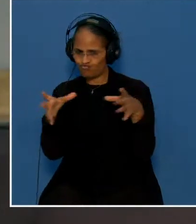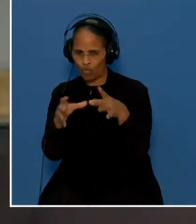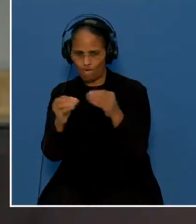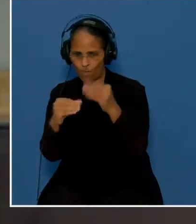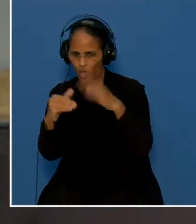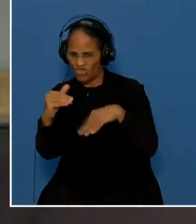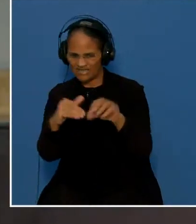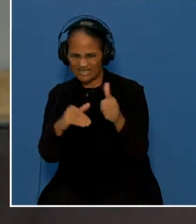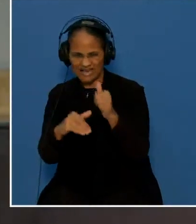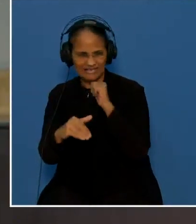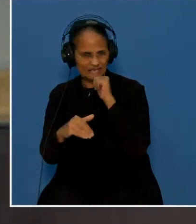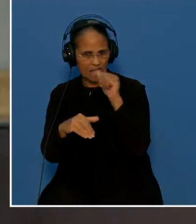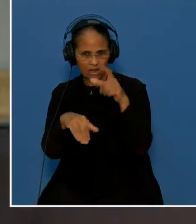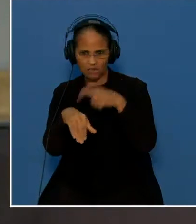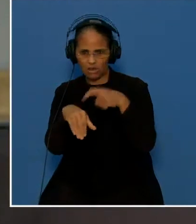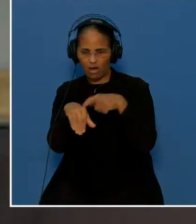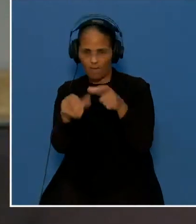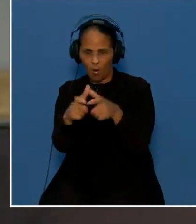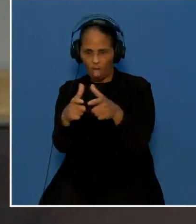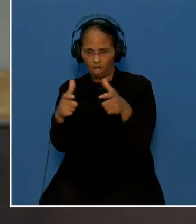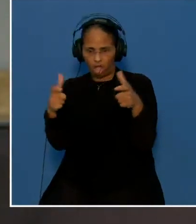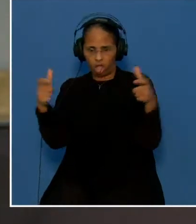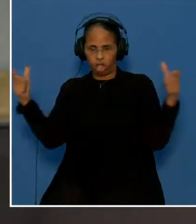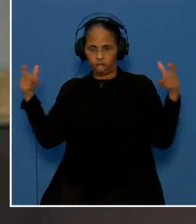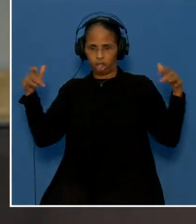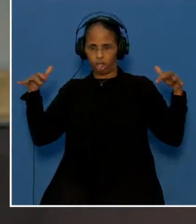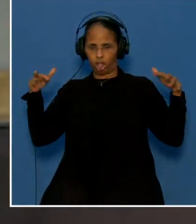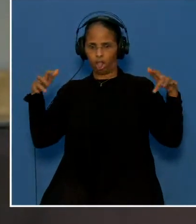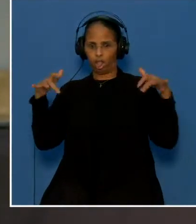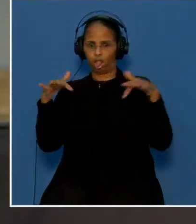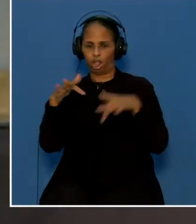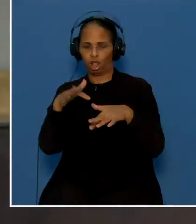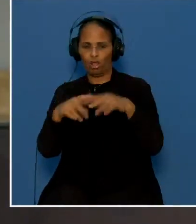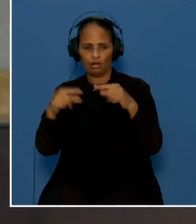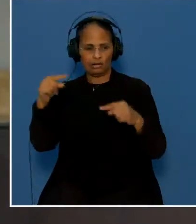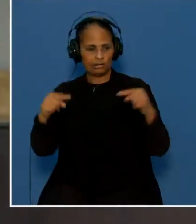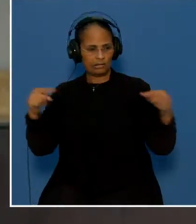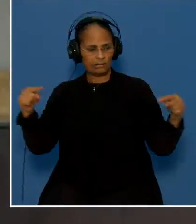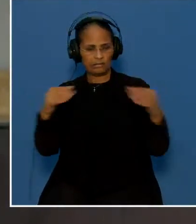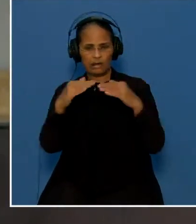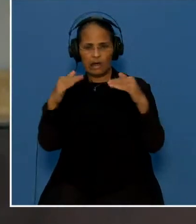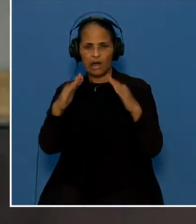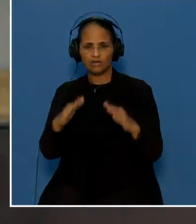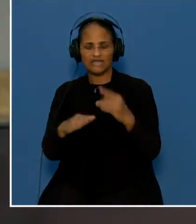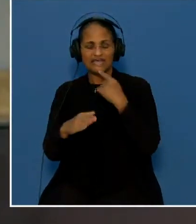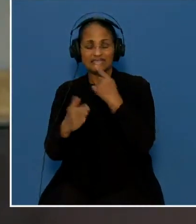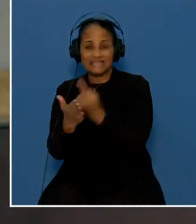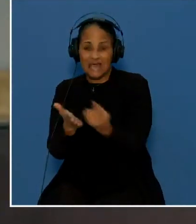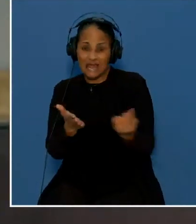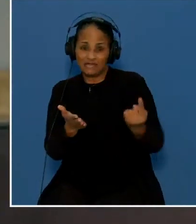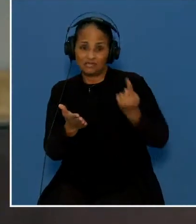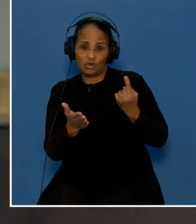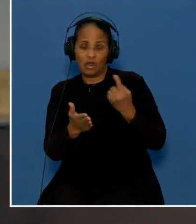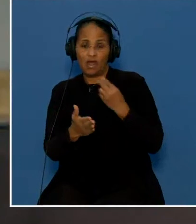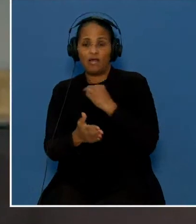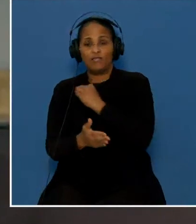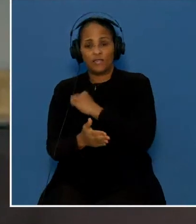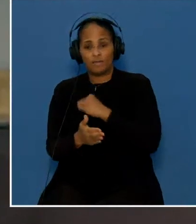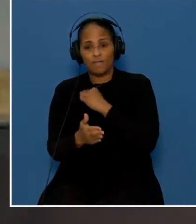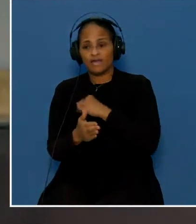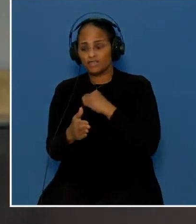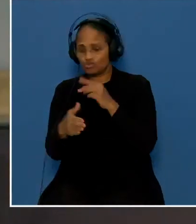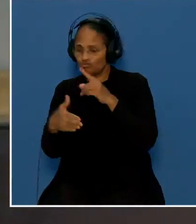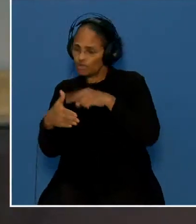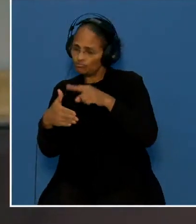to socialize in large groups with people from multiple households. As I said last week, the ministry's contact